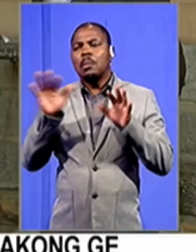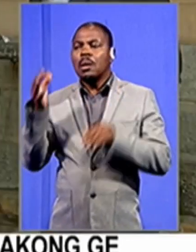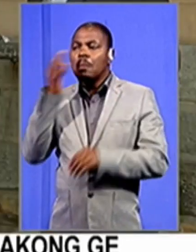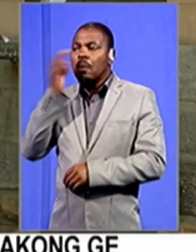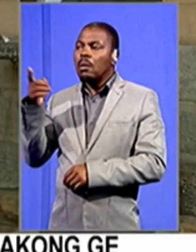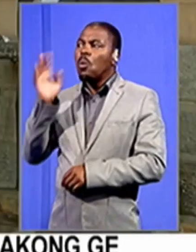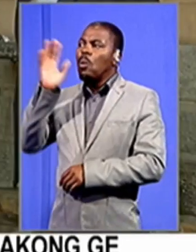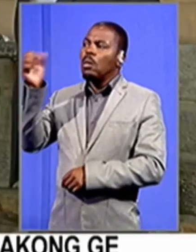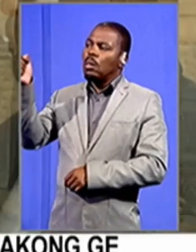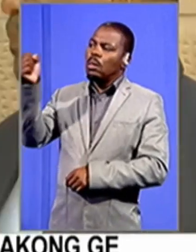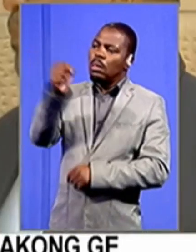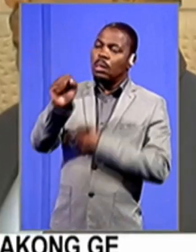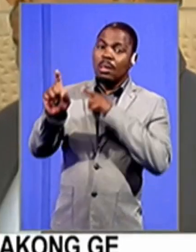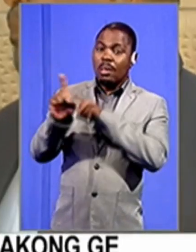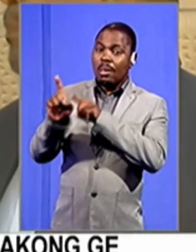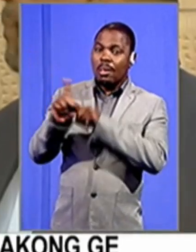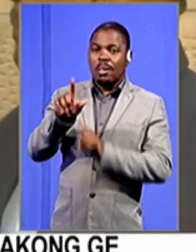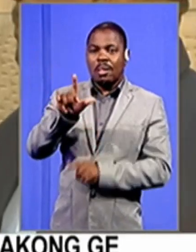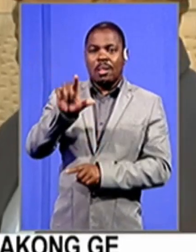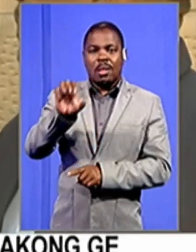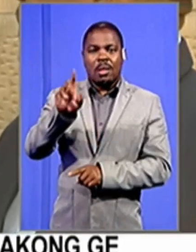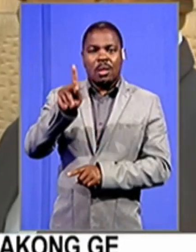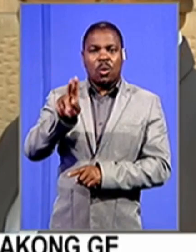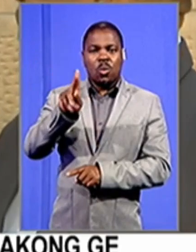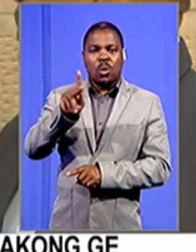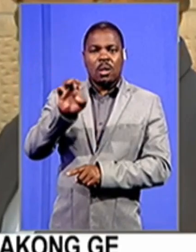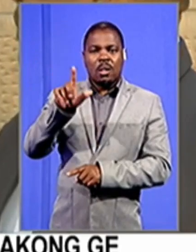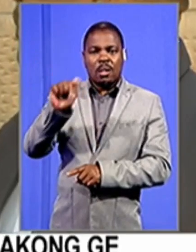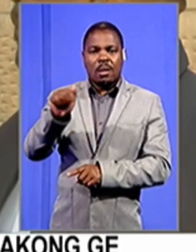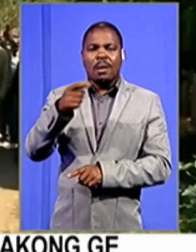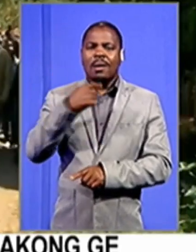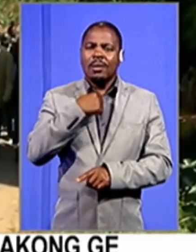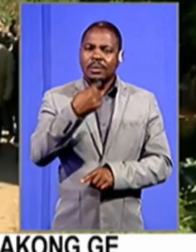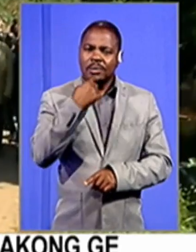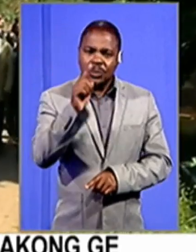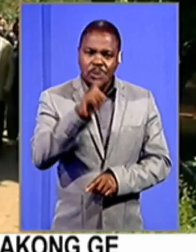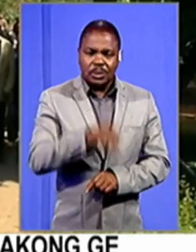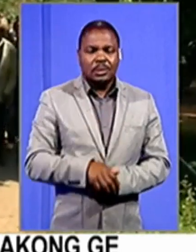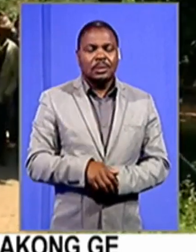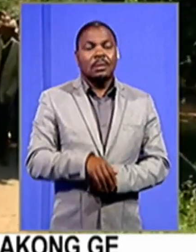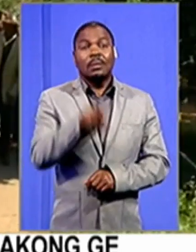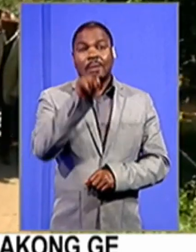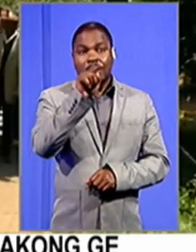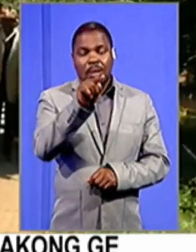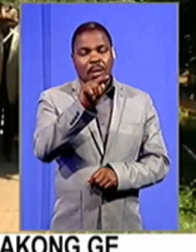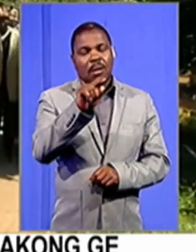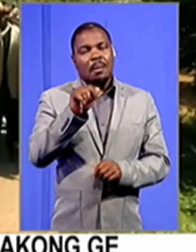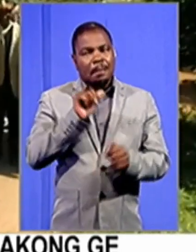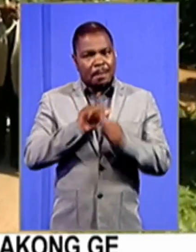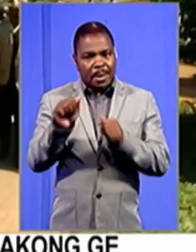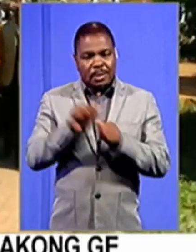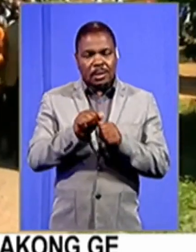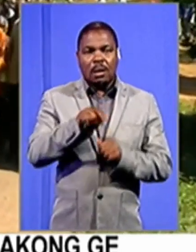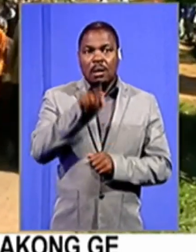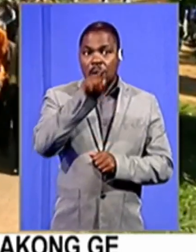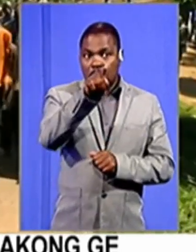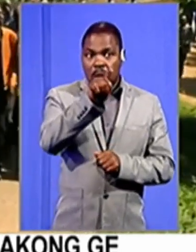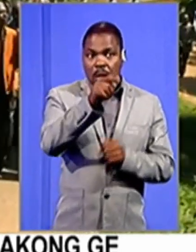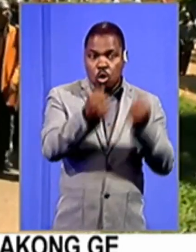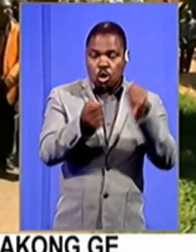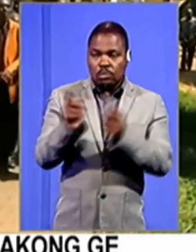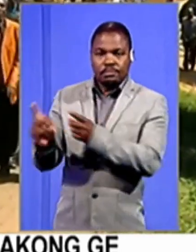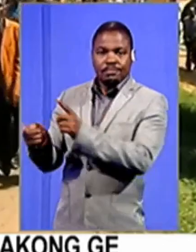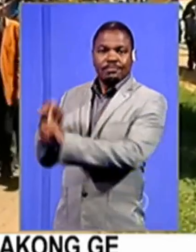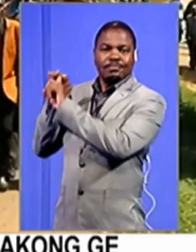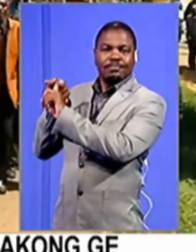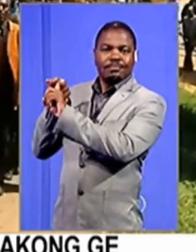le Kukela bjale ra re molao o bušetše maikemišetšo a bona morago re sa tsebe gore re šoma